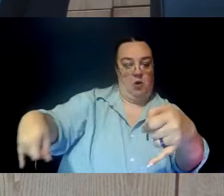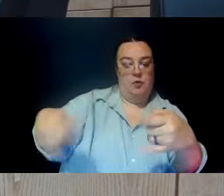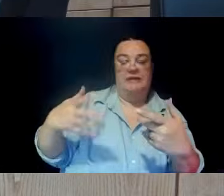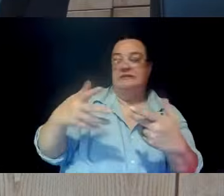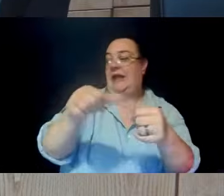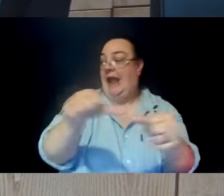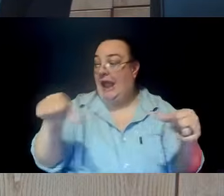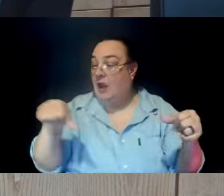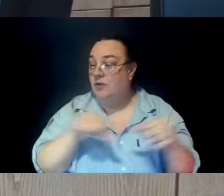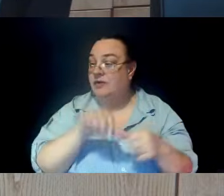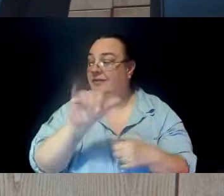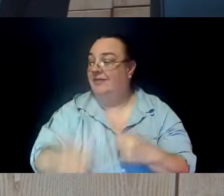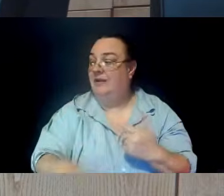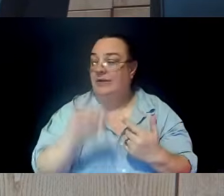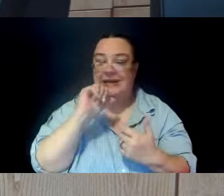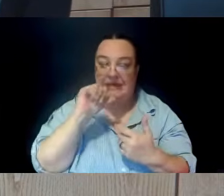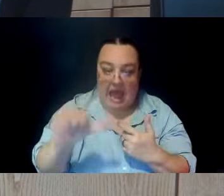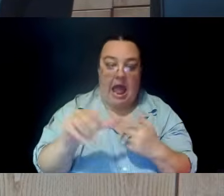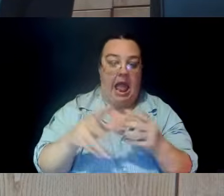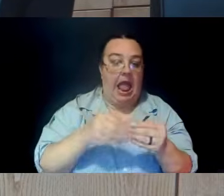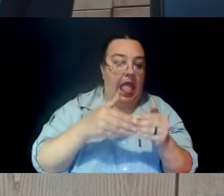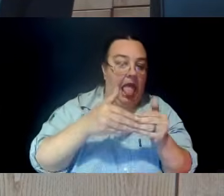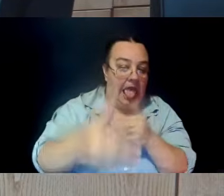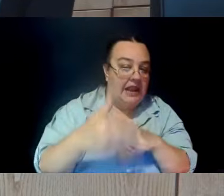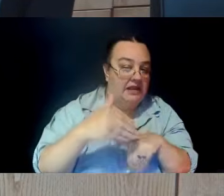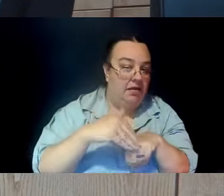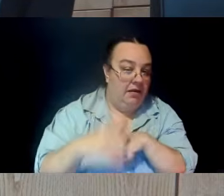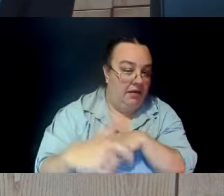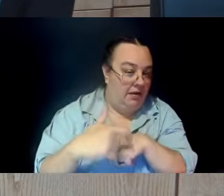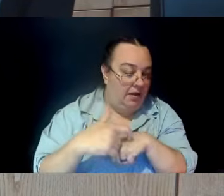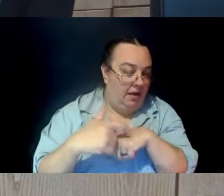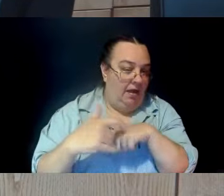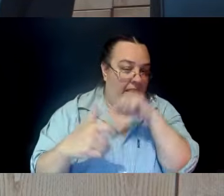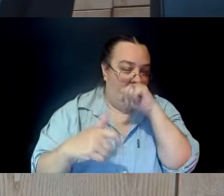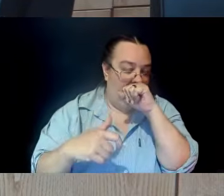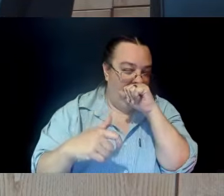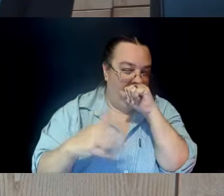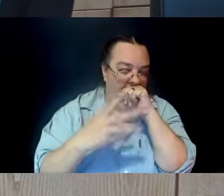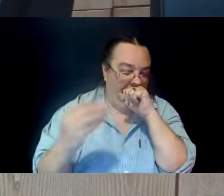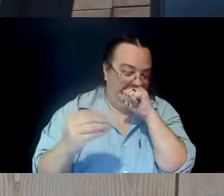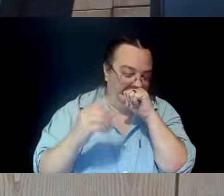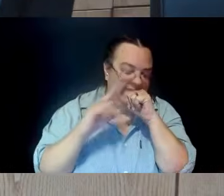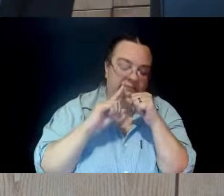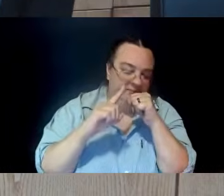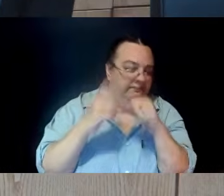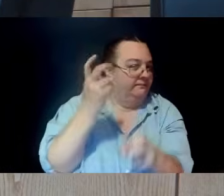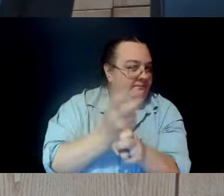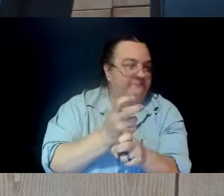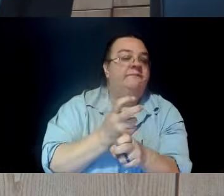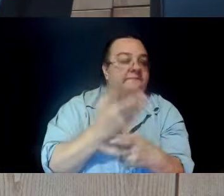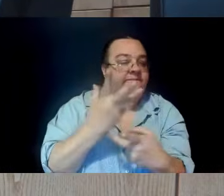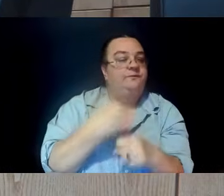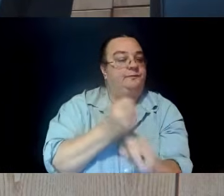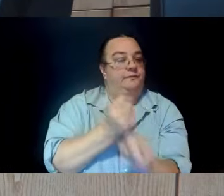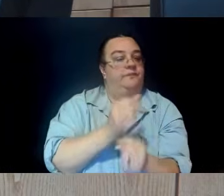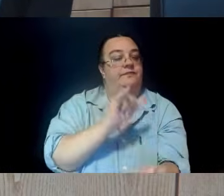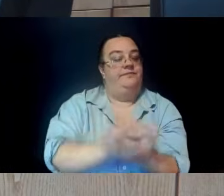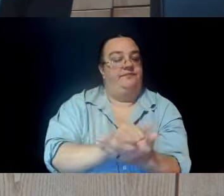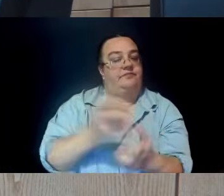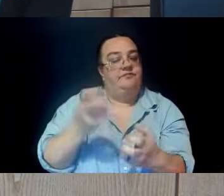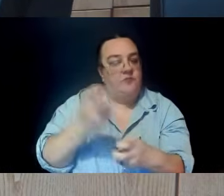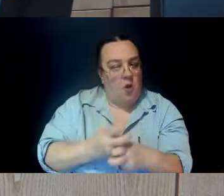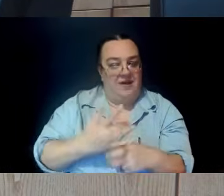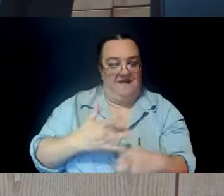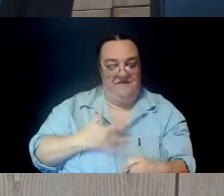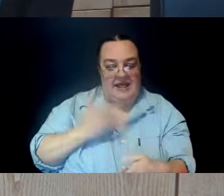that were not annexed at the time. And it's hard, and it makes it difficult to feel like a